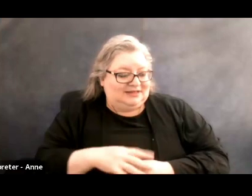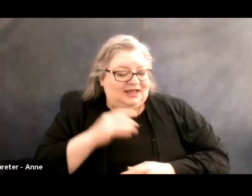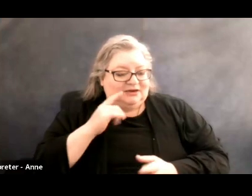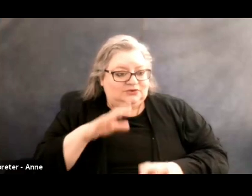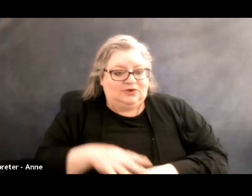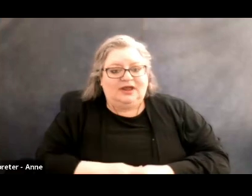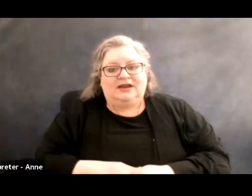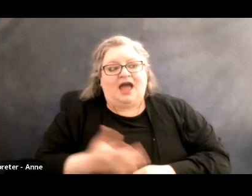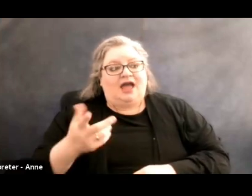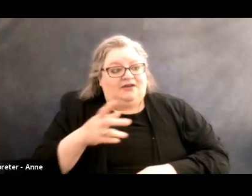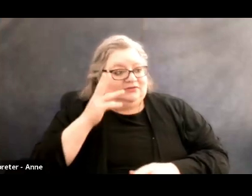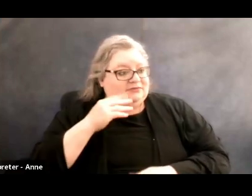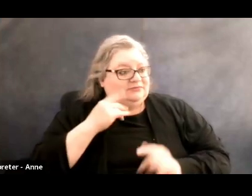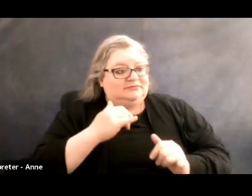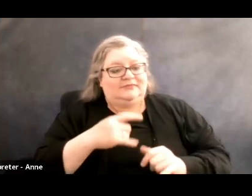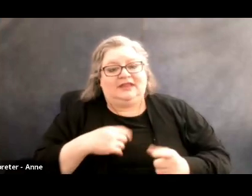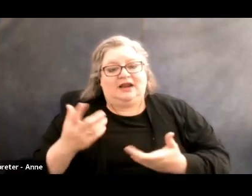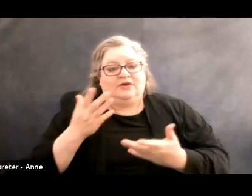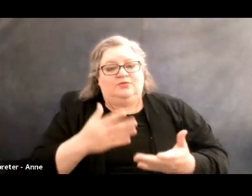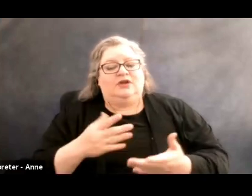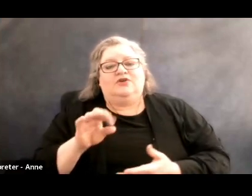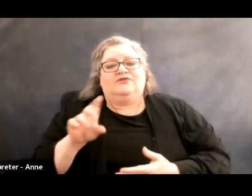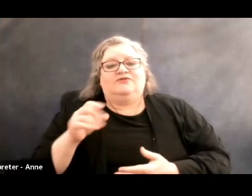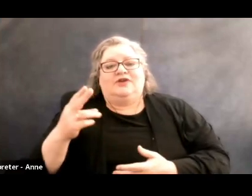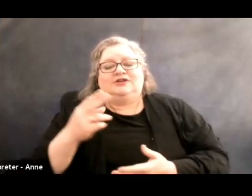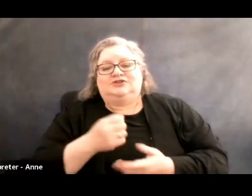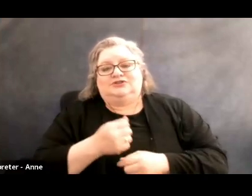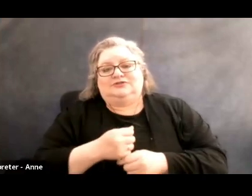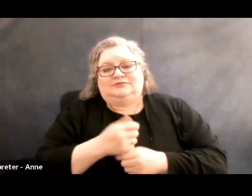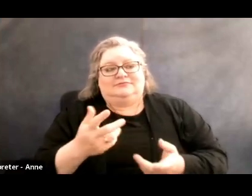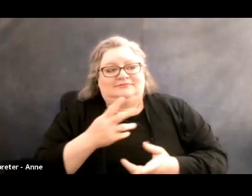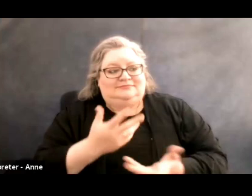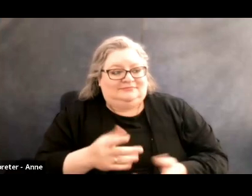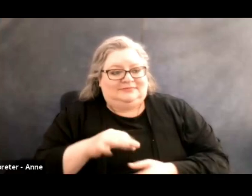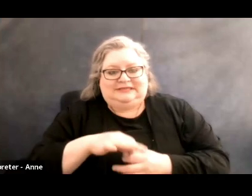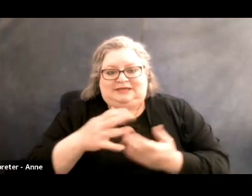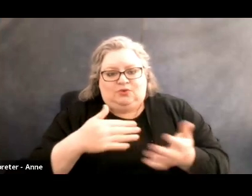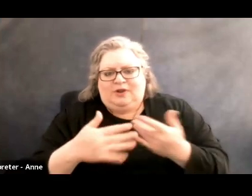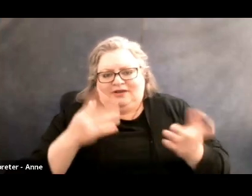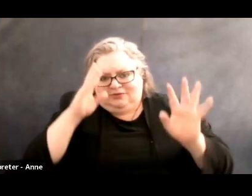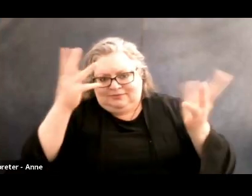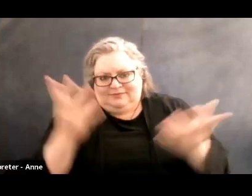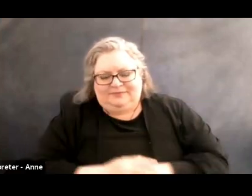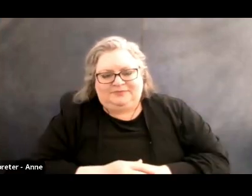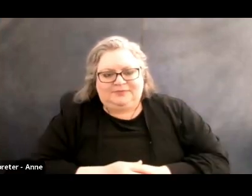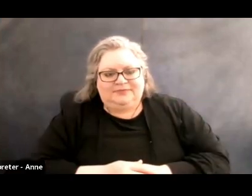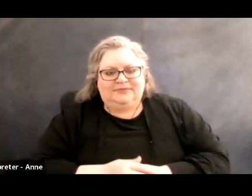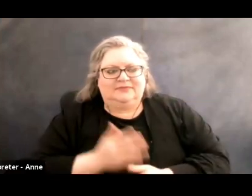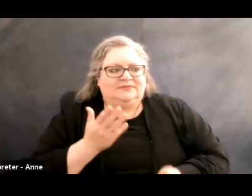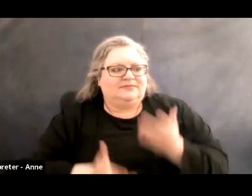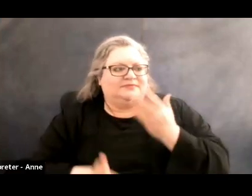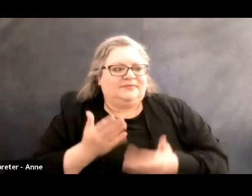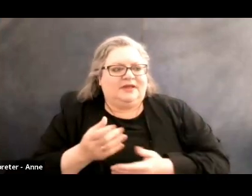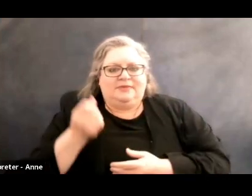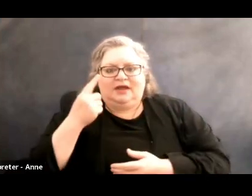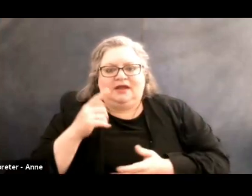here, and I just wanted to bring you a fresh cup of coffee or a fresh, cup of tea or whatever that might be. Or maybe I realize